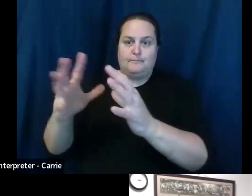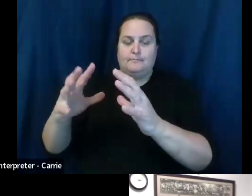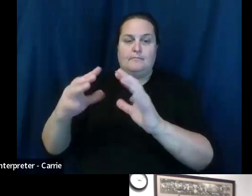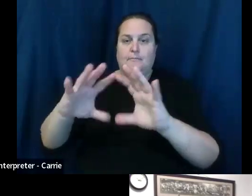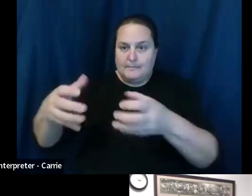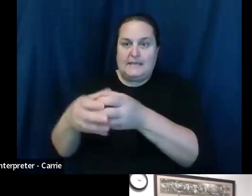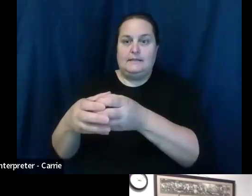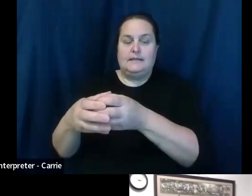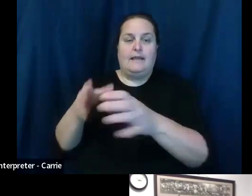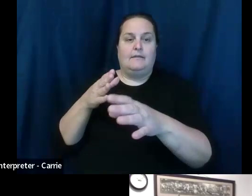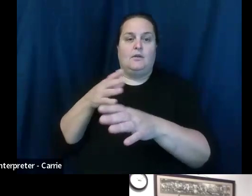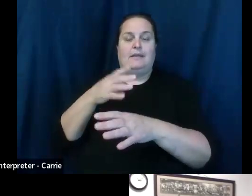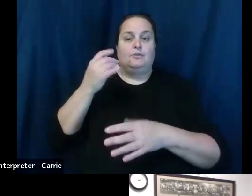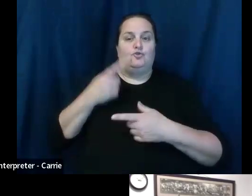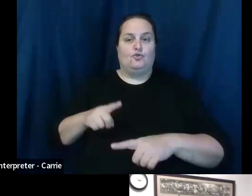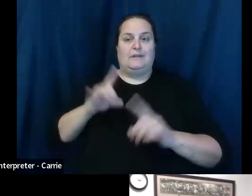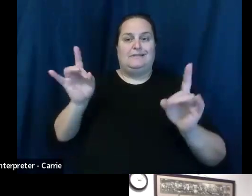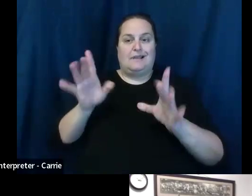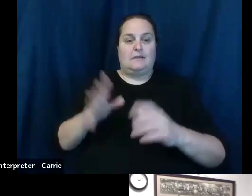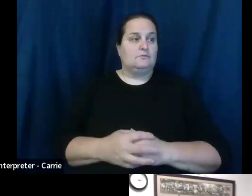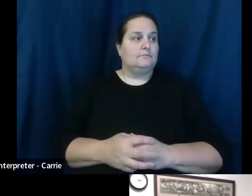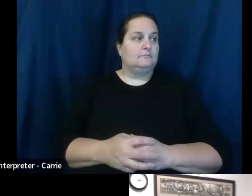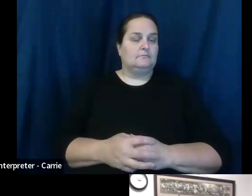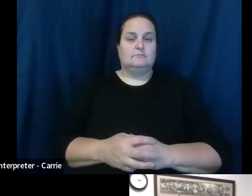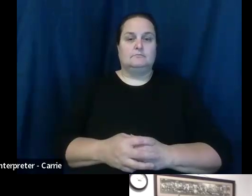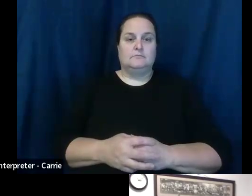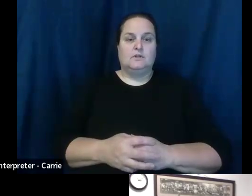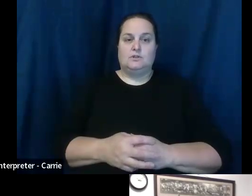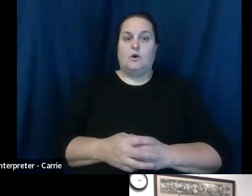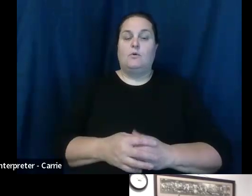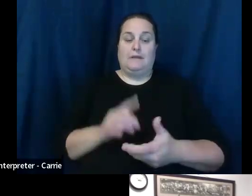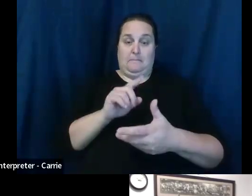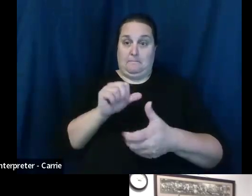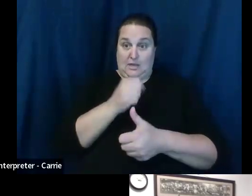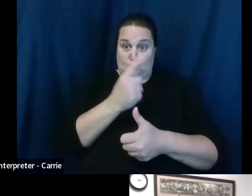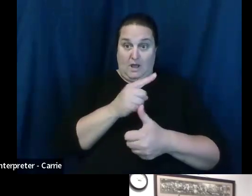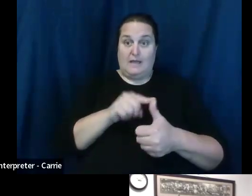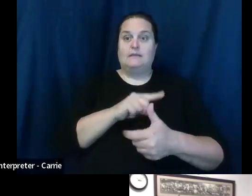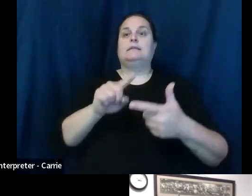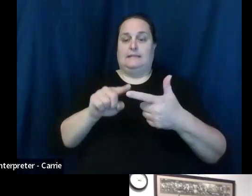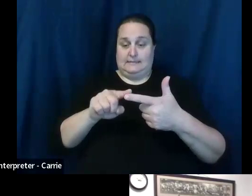So you could go ahead and fill these out in the same way that you just did that first page.